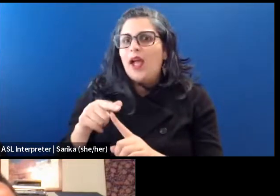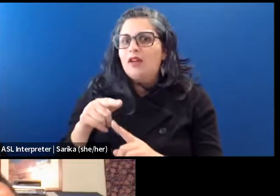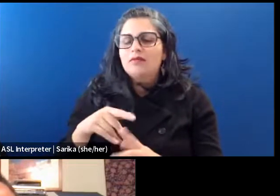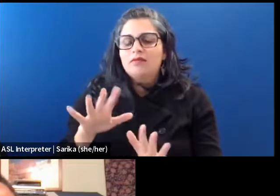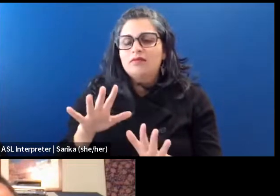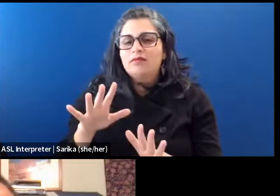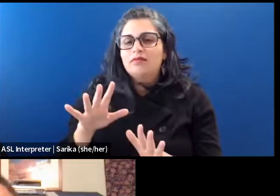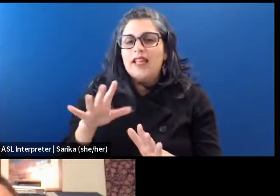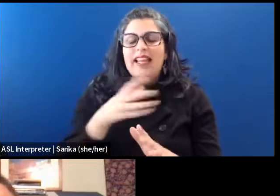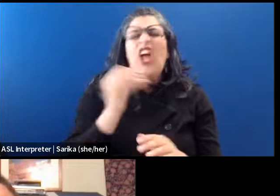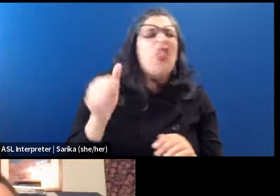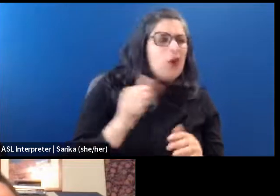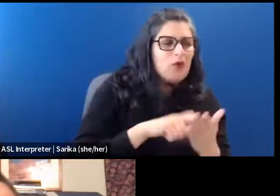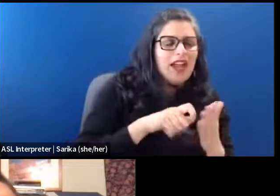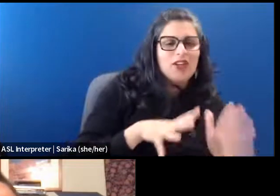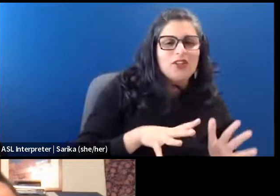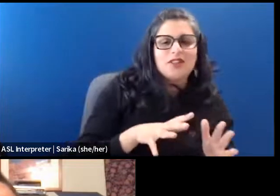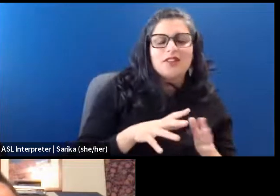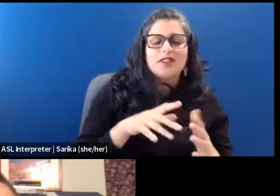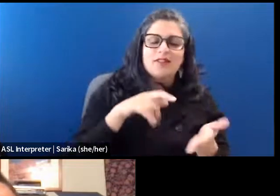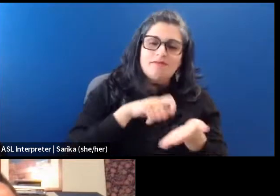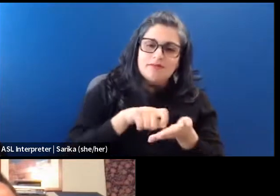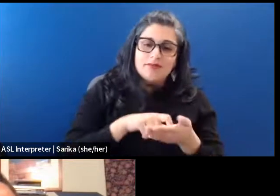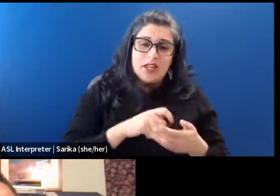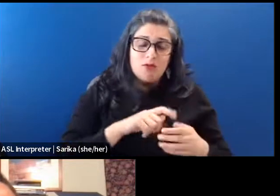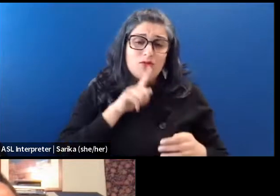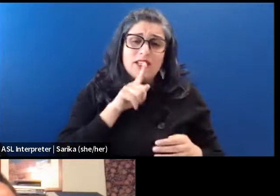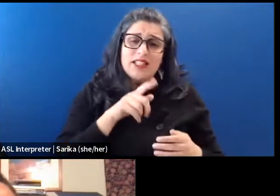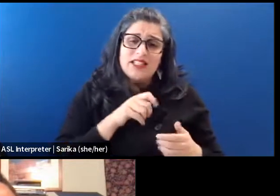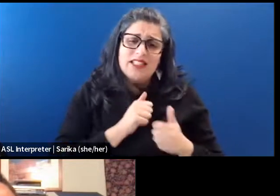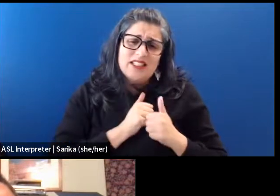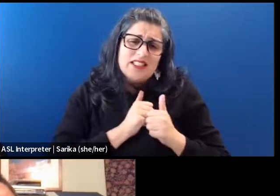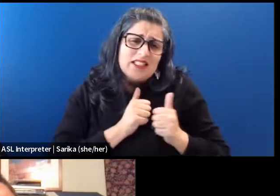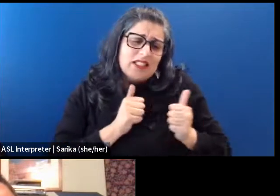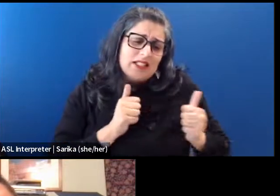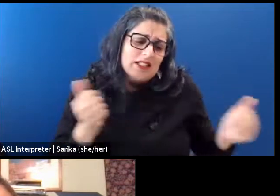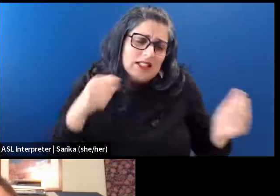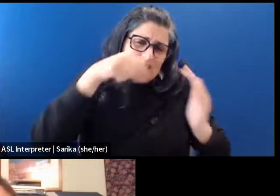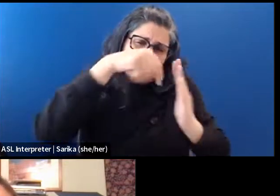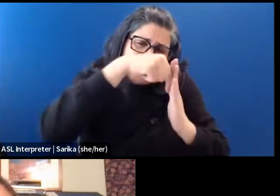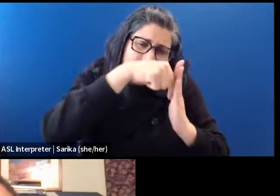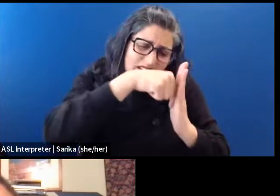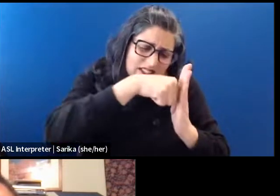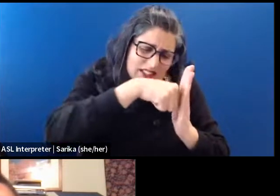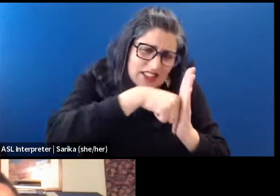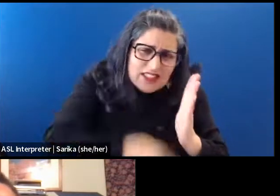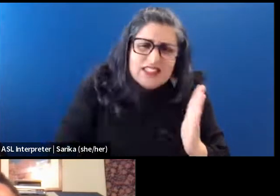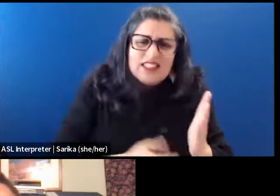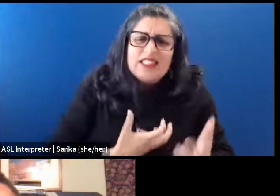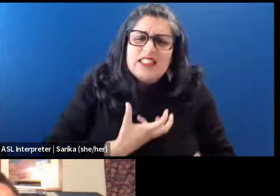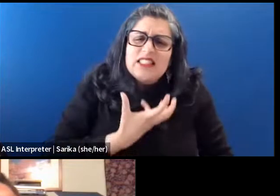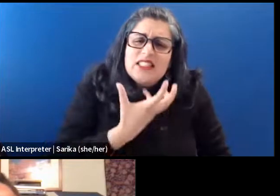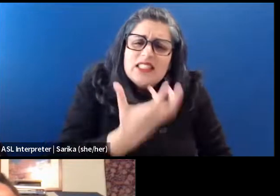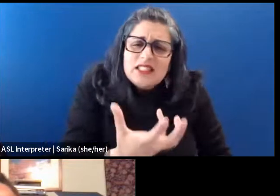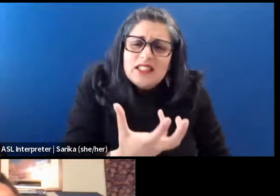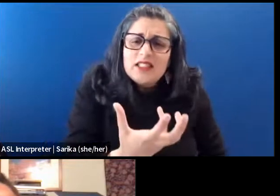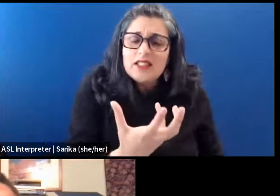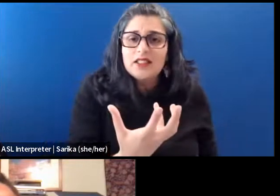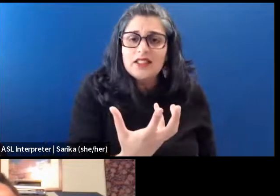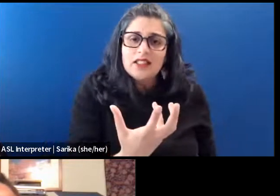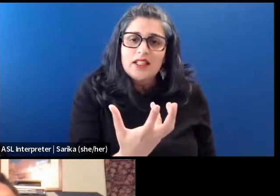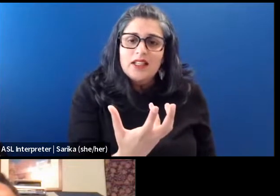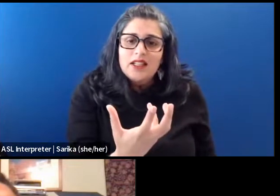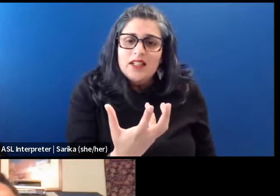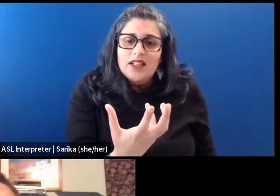other writers, really do open up to a depth of rawness, and also say, this